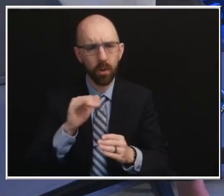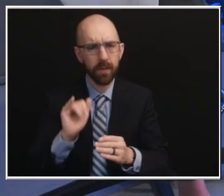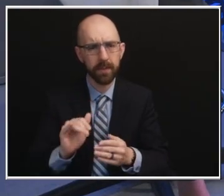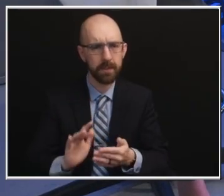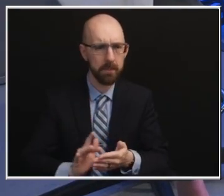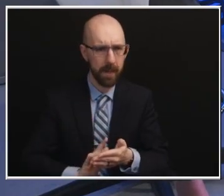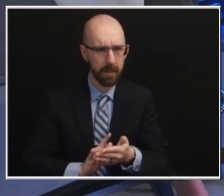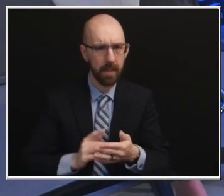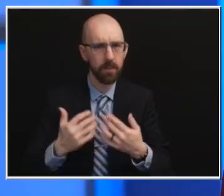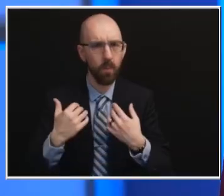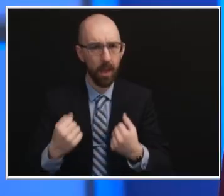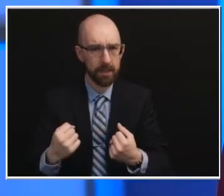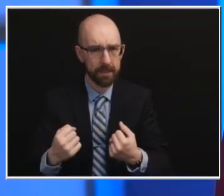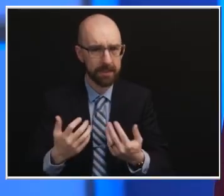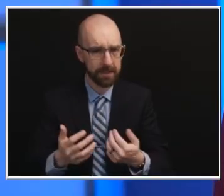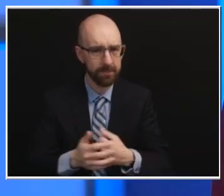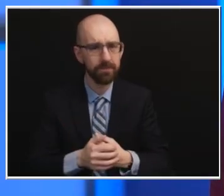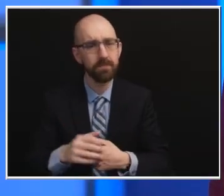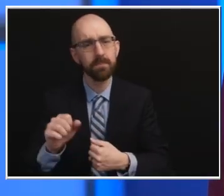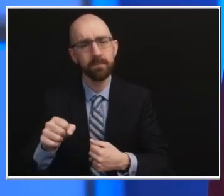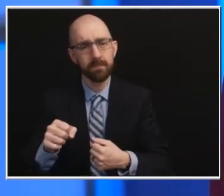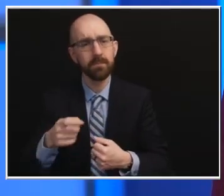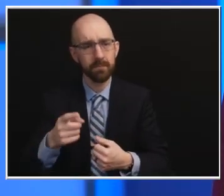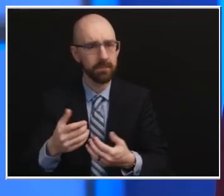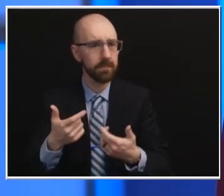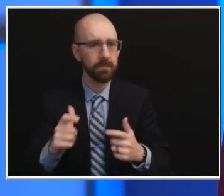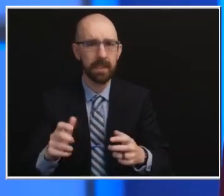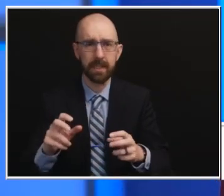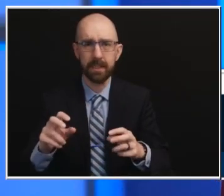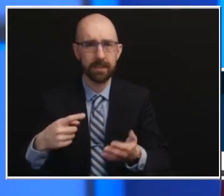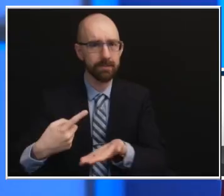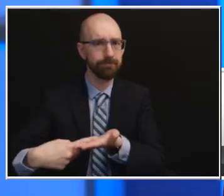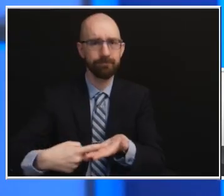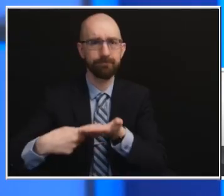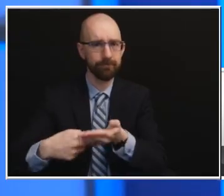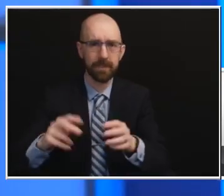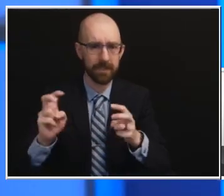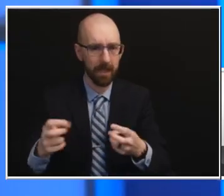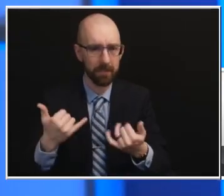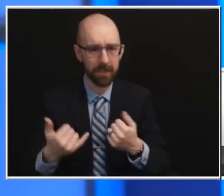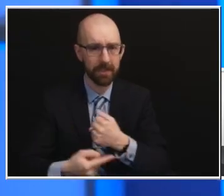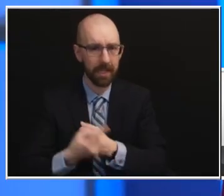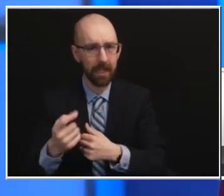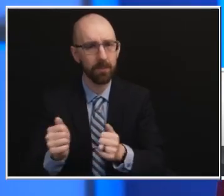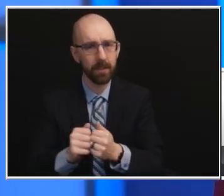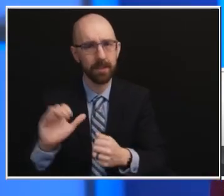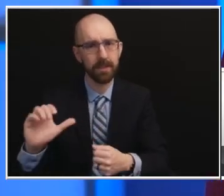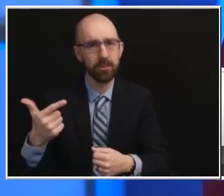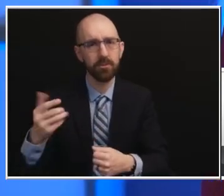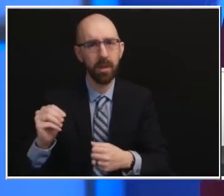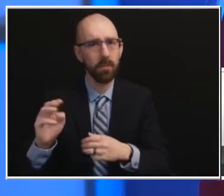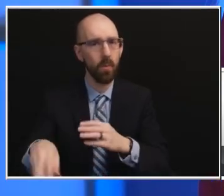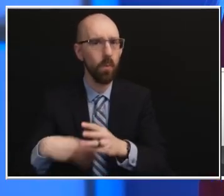wellness? Yeah, this is definitely a big topic nowadays, especially in the CGM world. I think part of